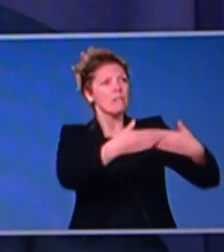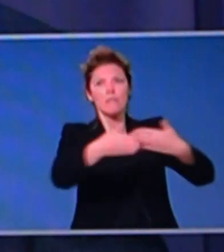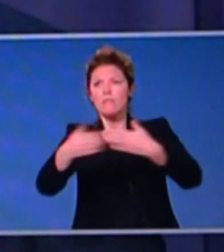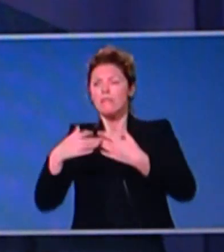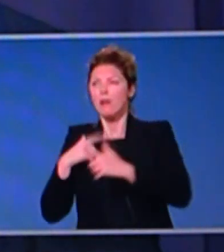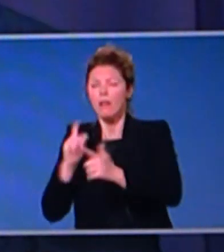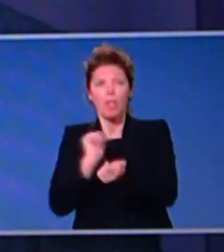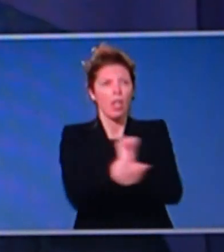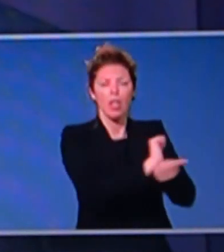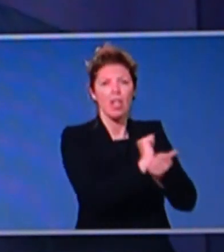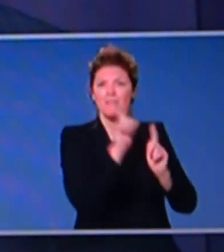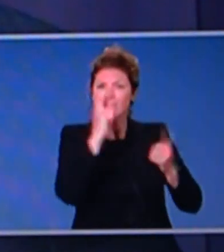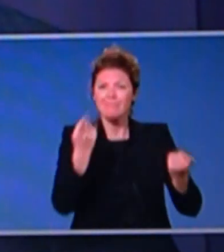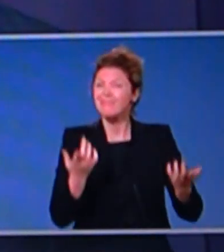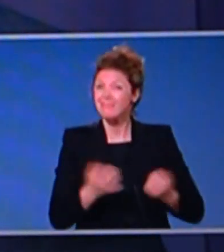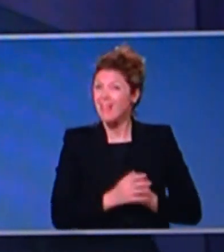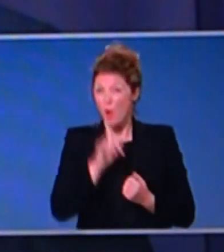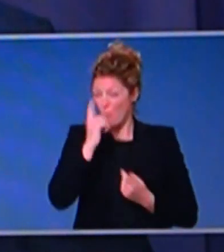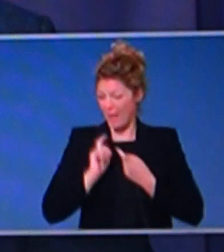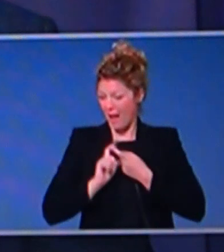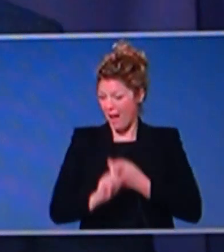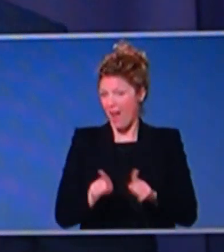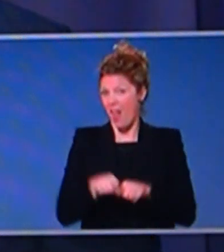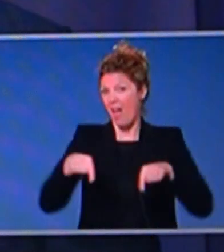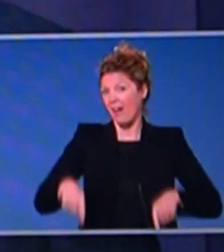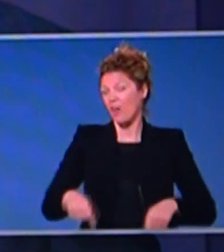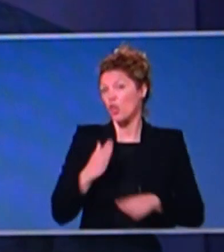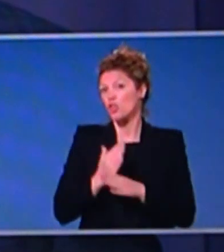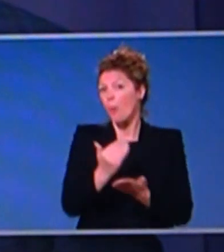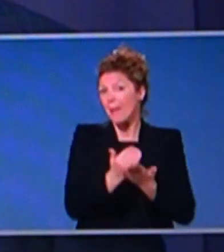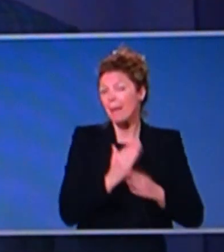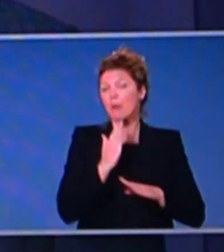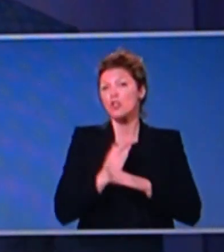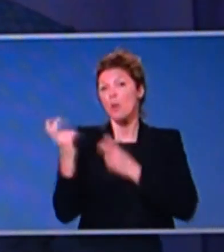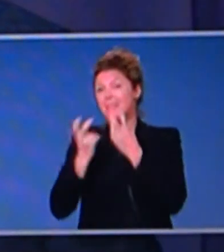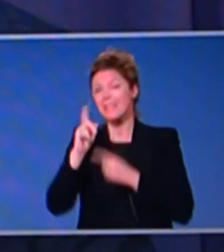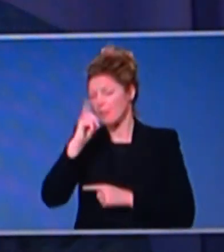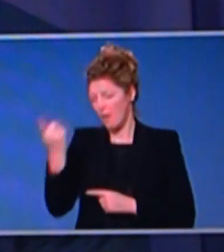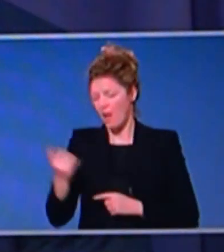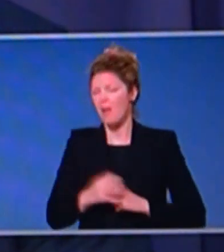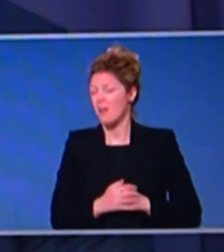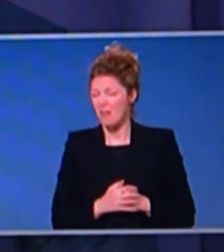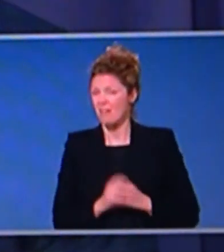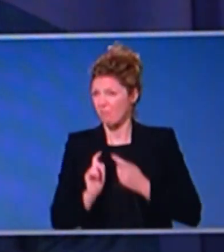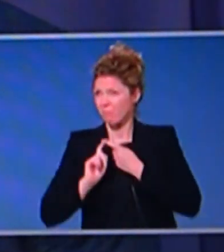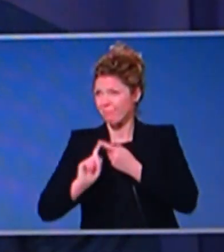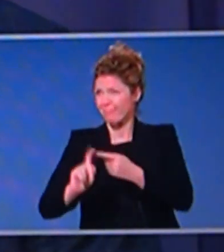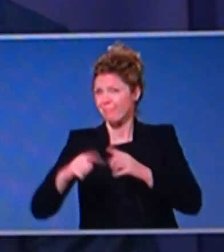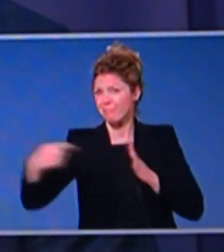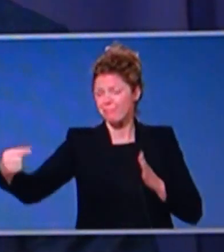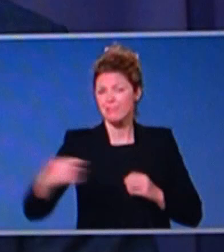level of cost is not a sustainable level beyond what we've flagged. In relation to Dr.